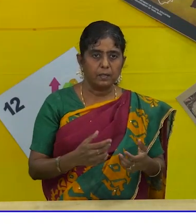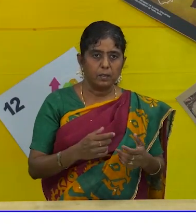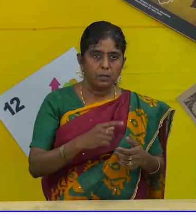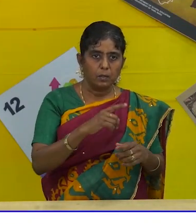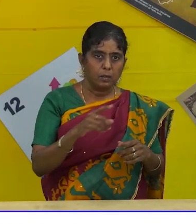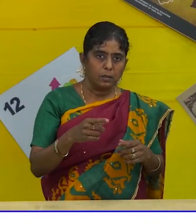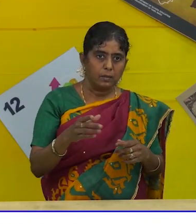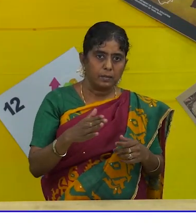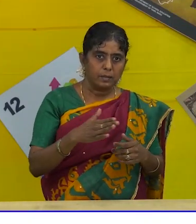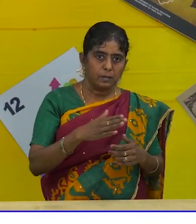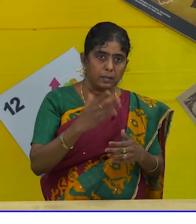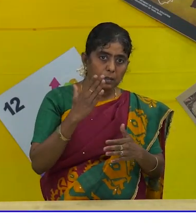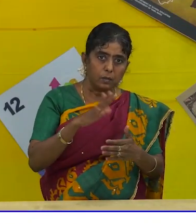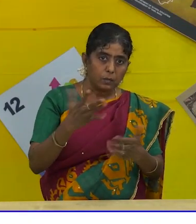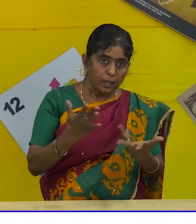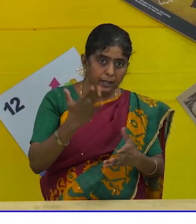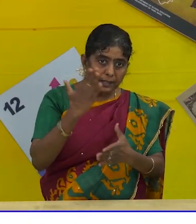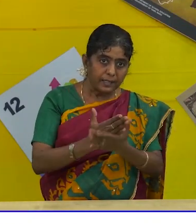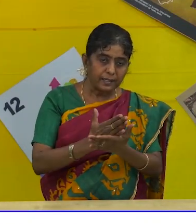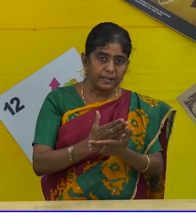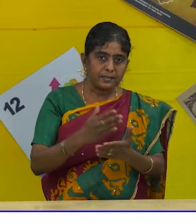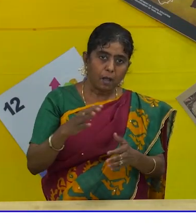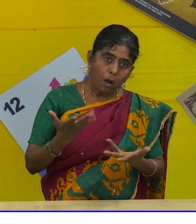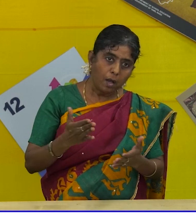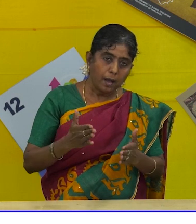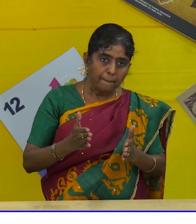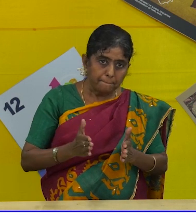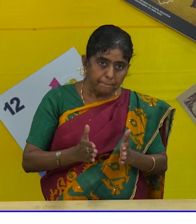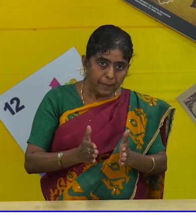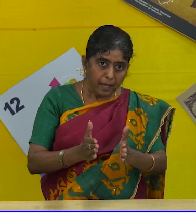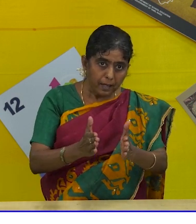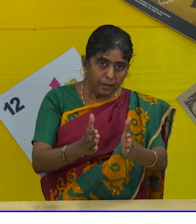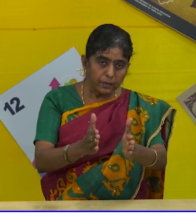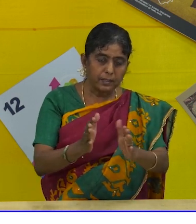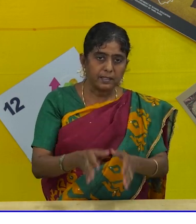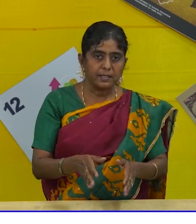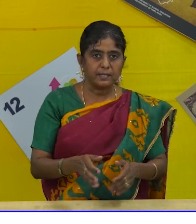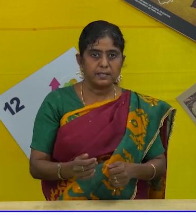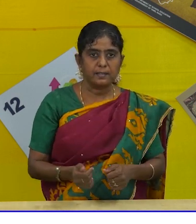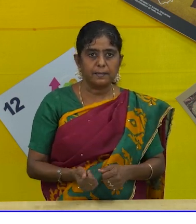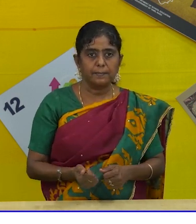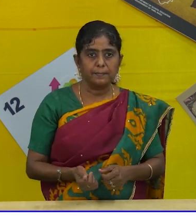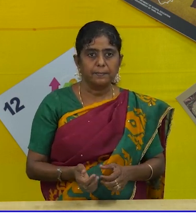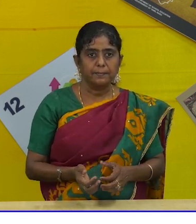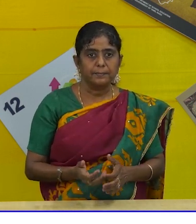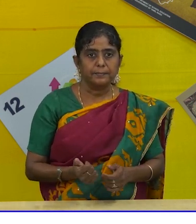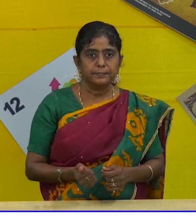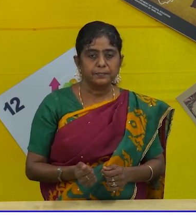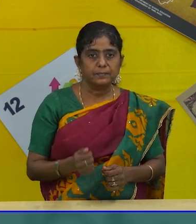three planes do not intersect at even a single point, or all those three planes are parallel to each